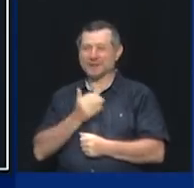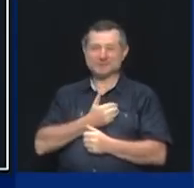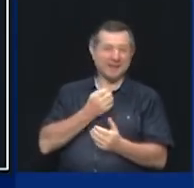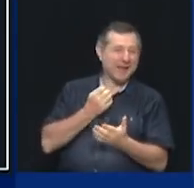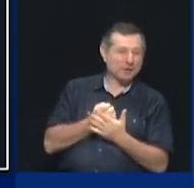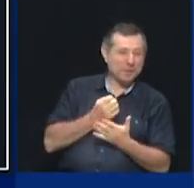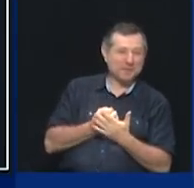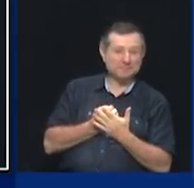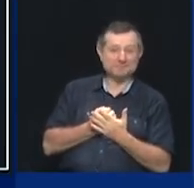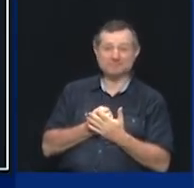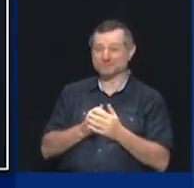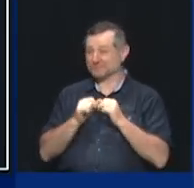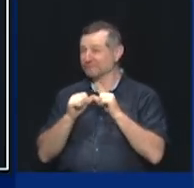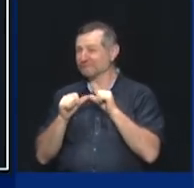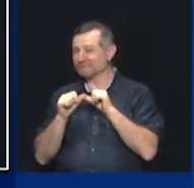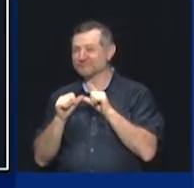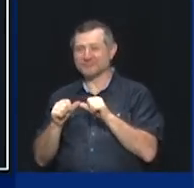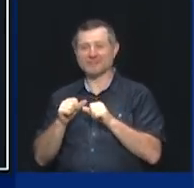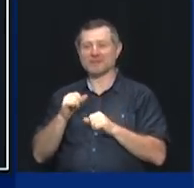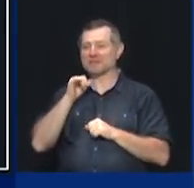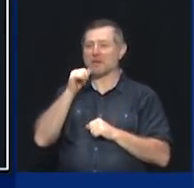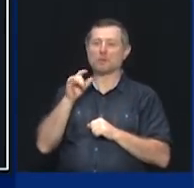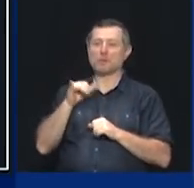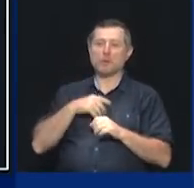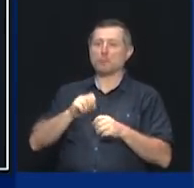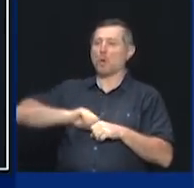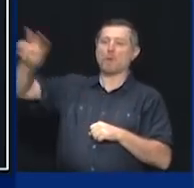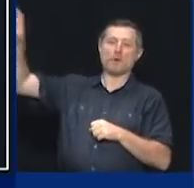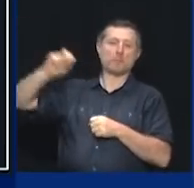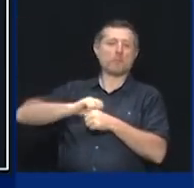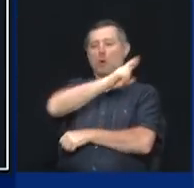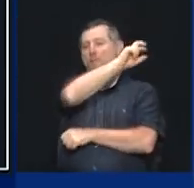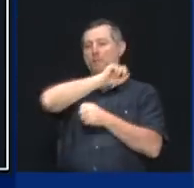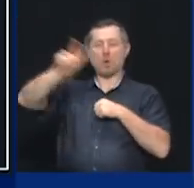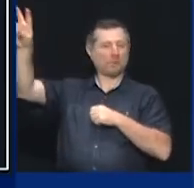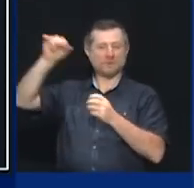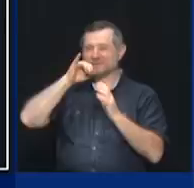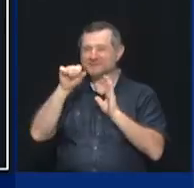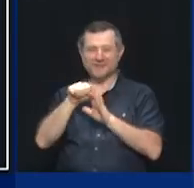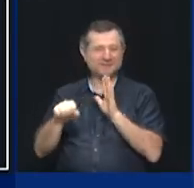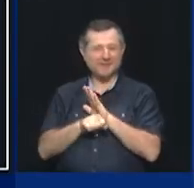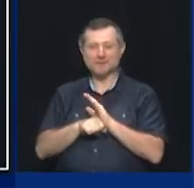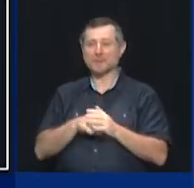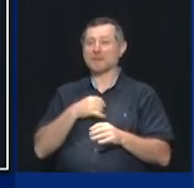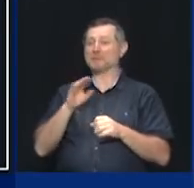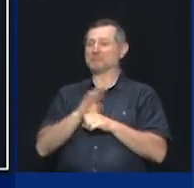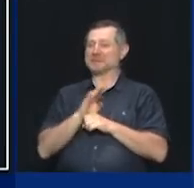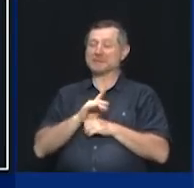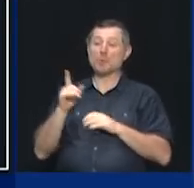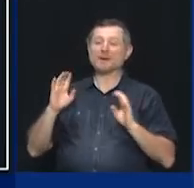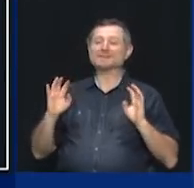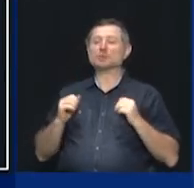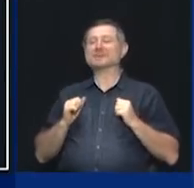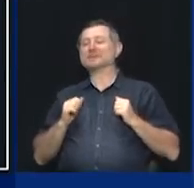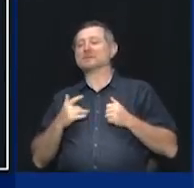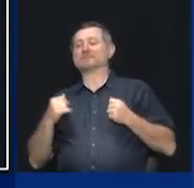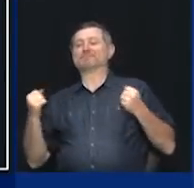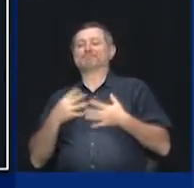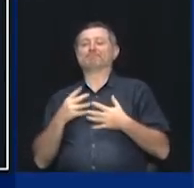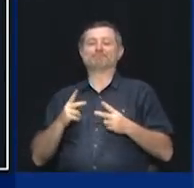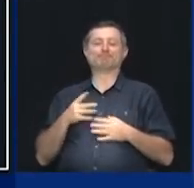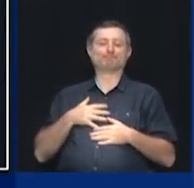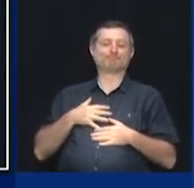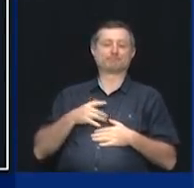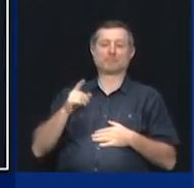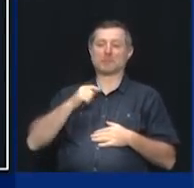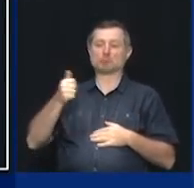us. Don't move away. And they say, my people are afraid to get on the subway. I'm afraid